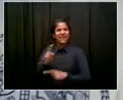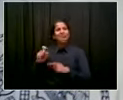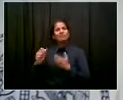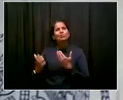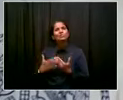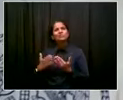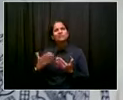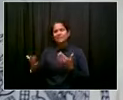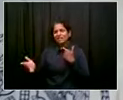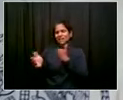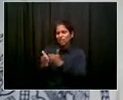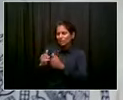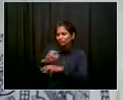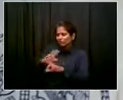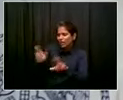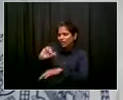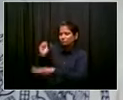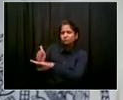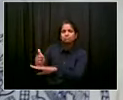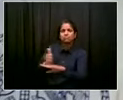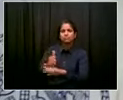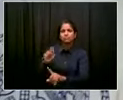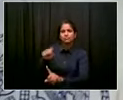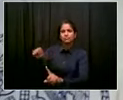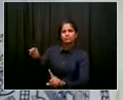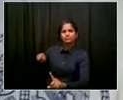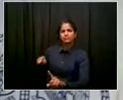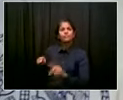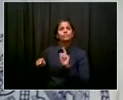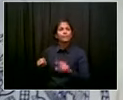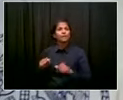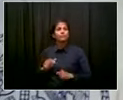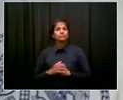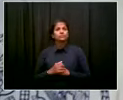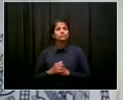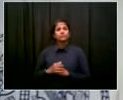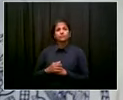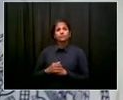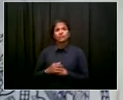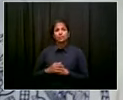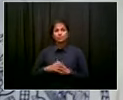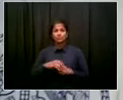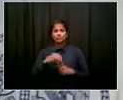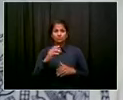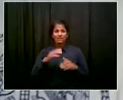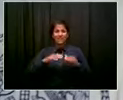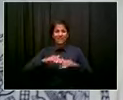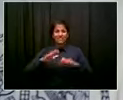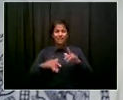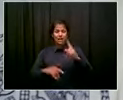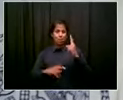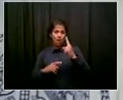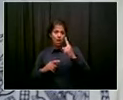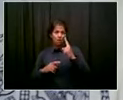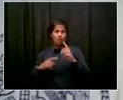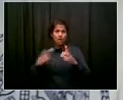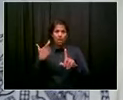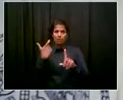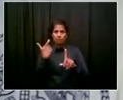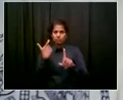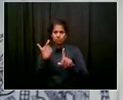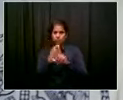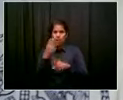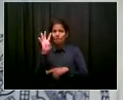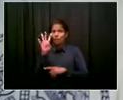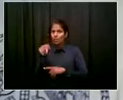.4 million new yorkers with at least one dose we're just going to keep driving that it's not going to stop we're going to keep driving it